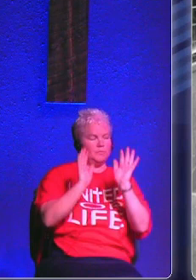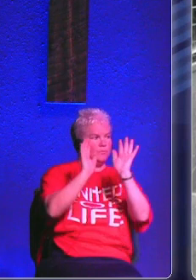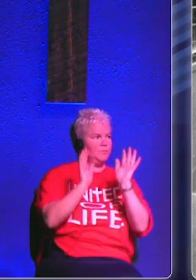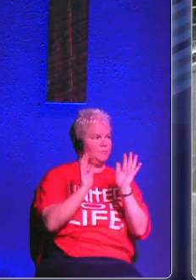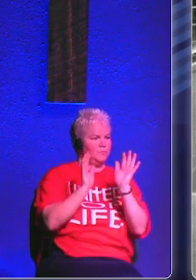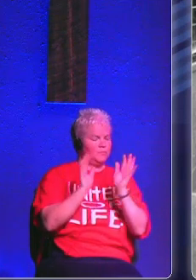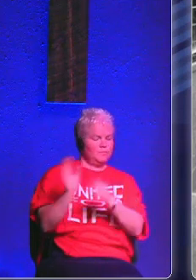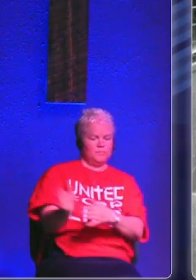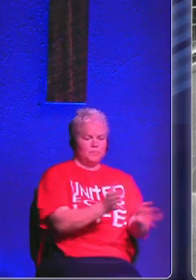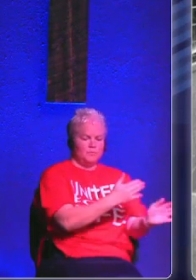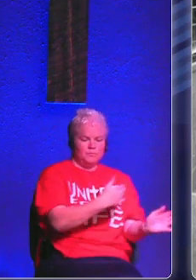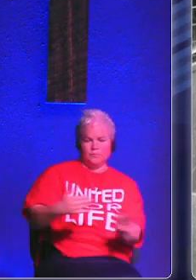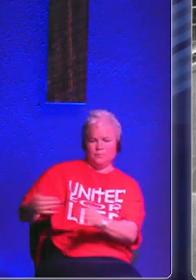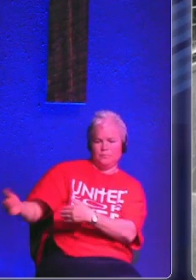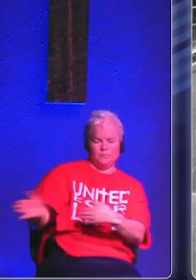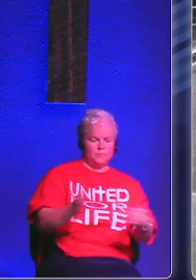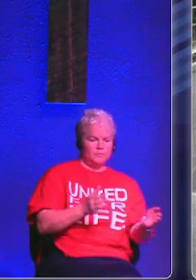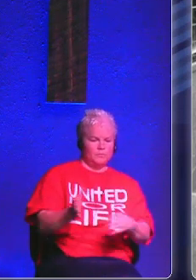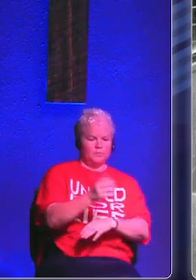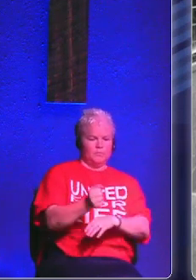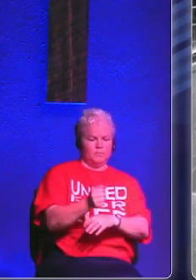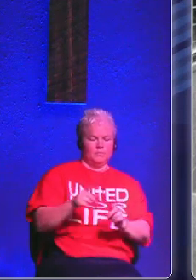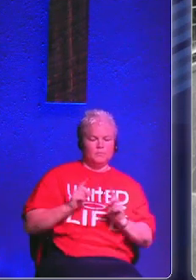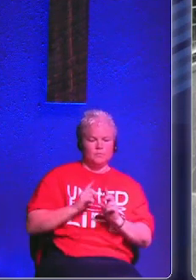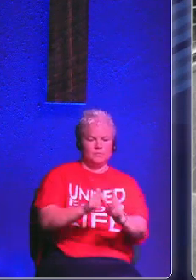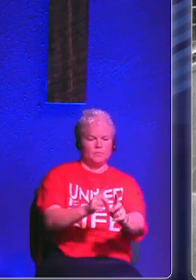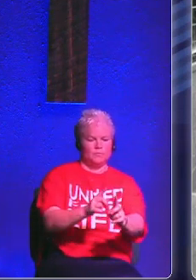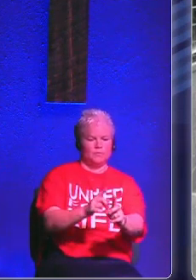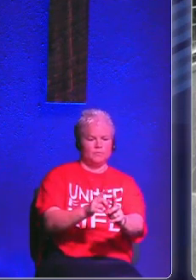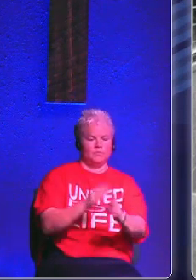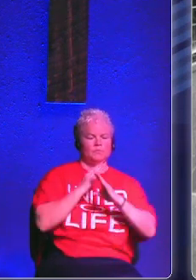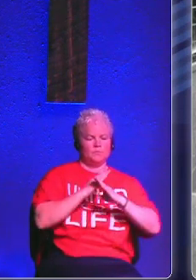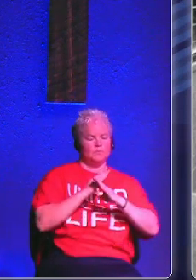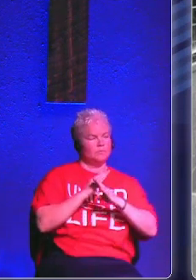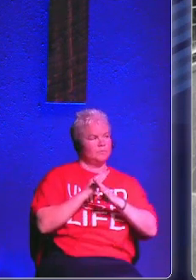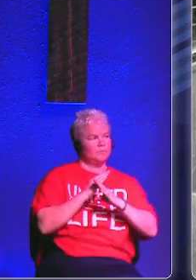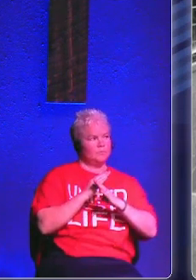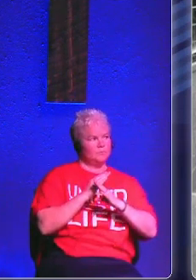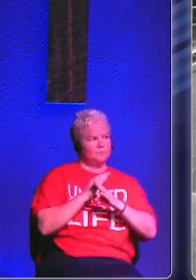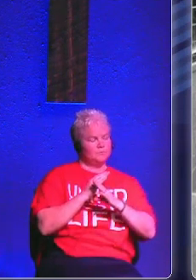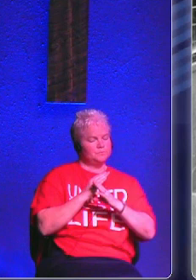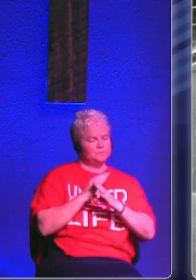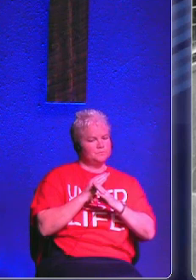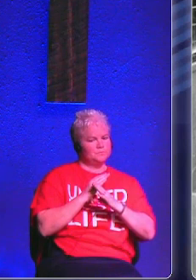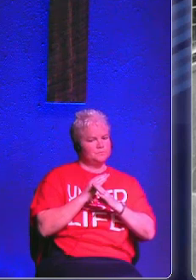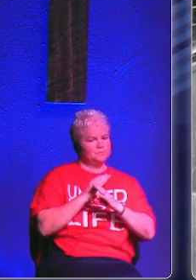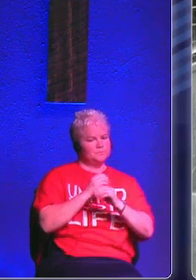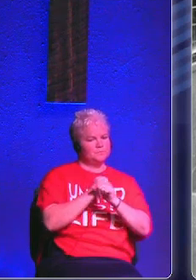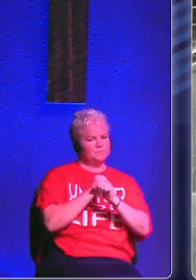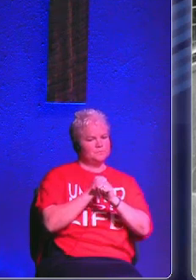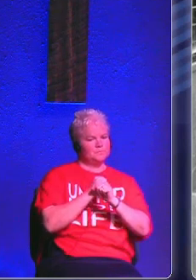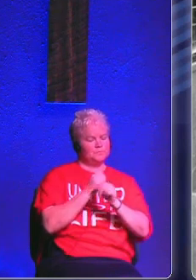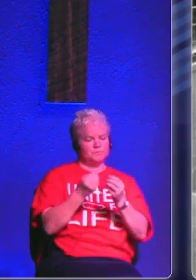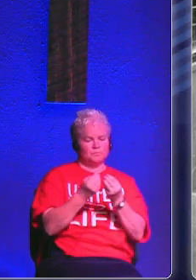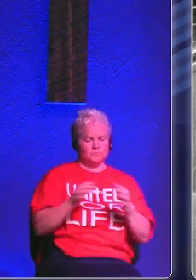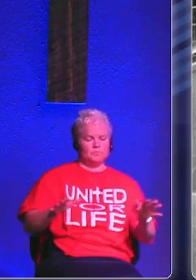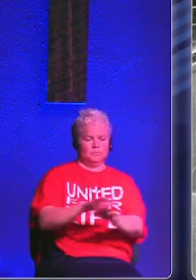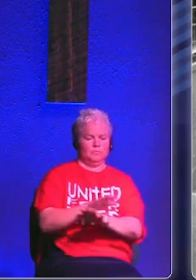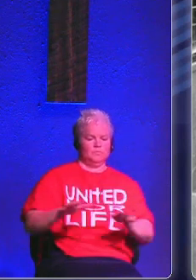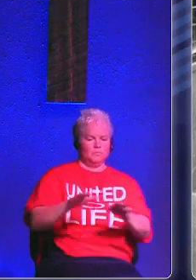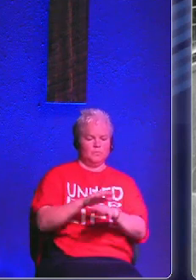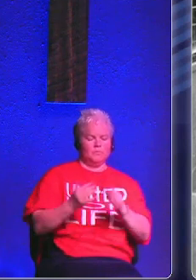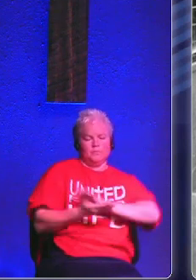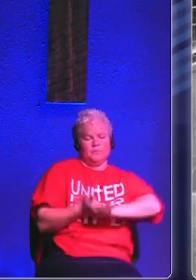great because the wind is going to take and follow the path of least resistance. It's going to give the landowner